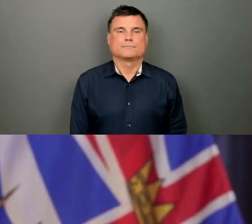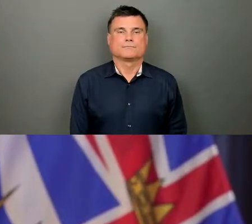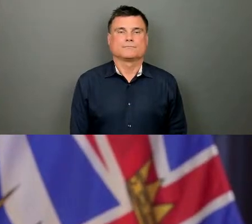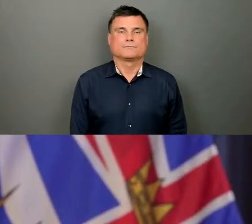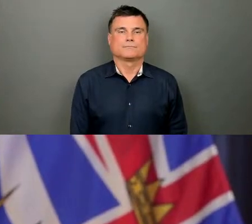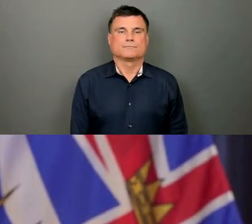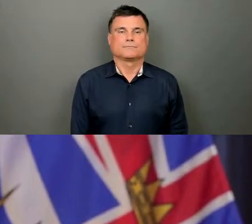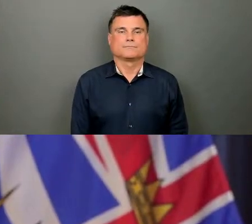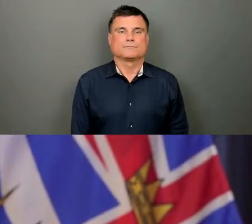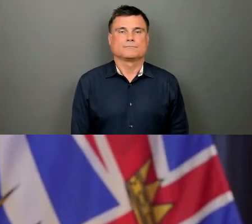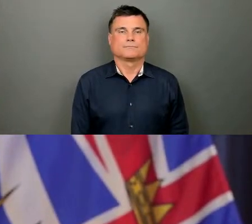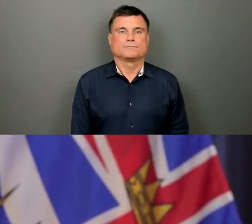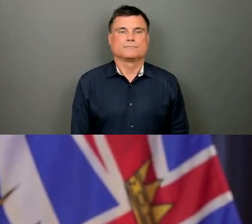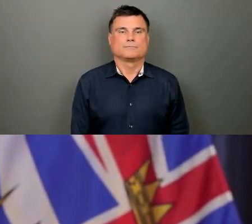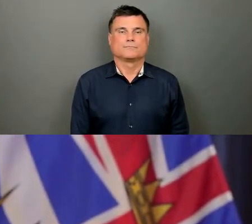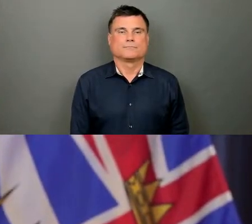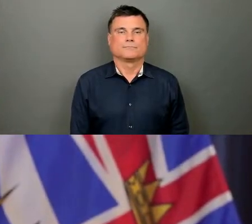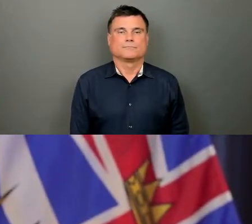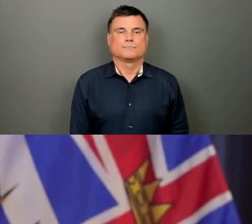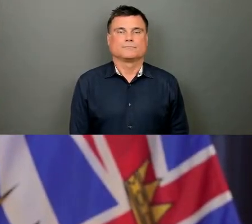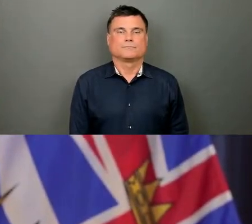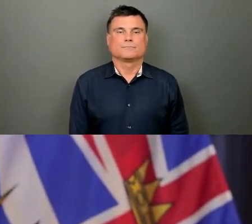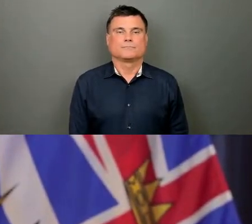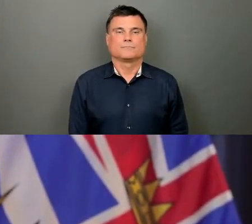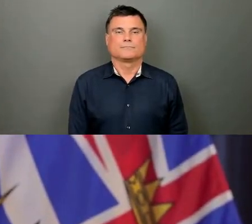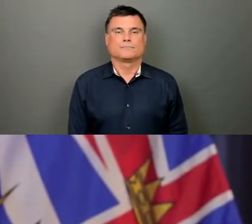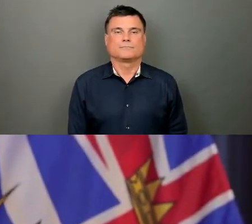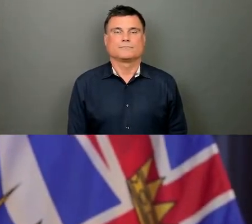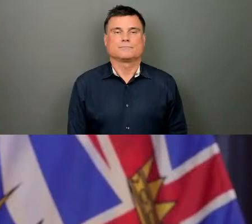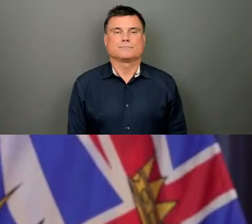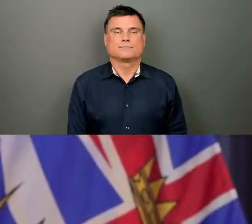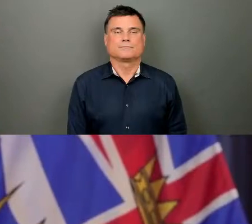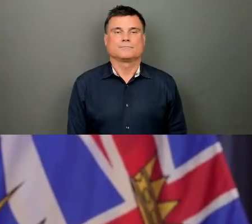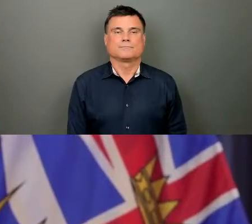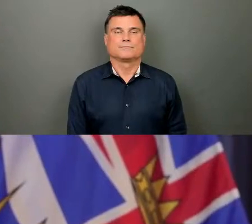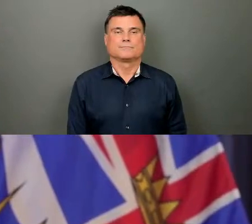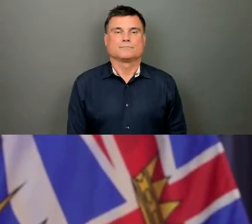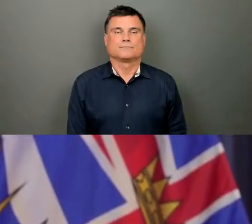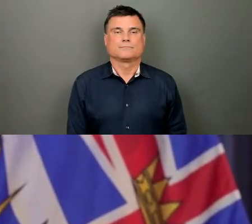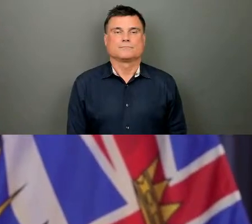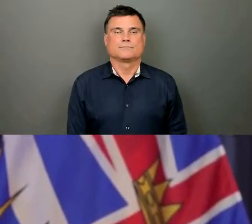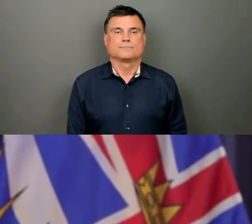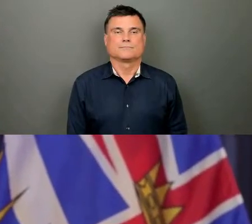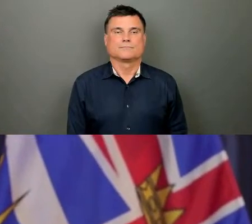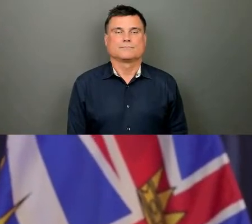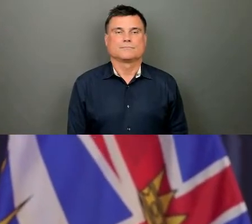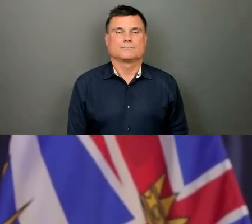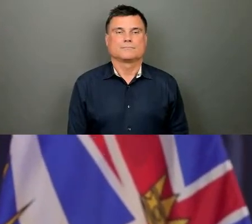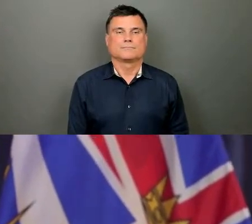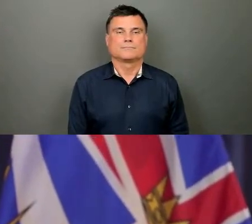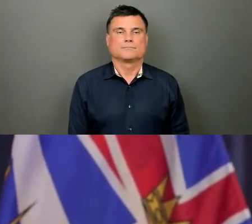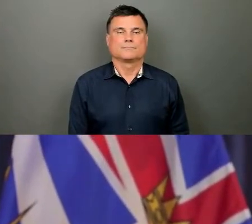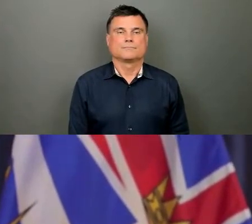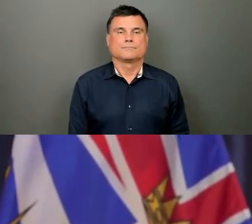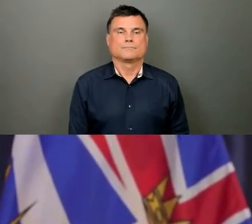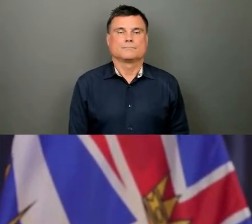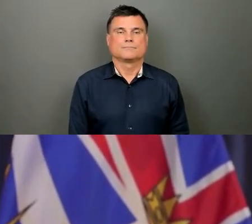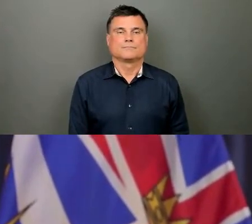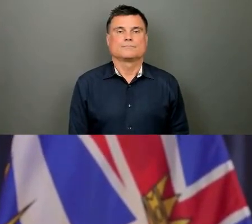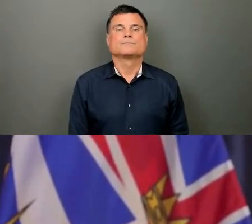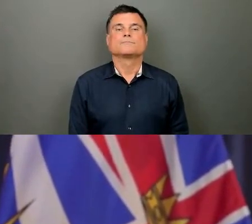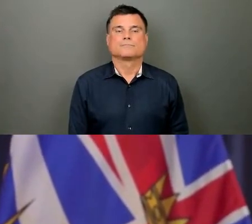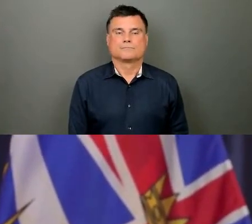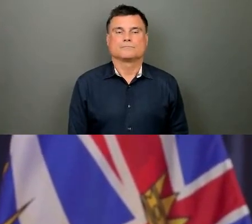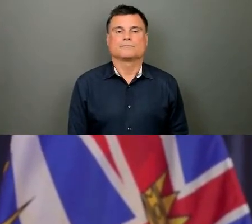Good afternoon. My name is Adrian Dix. I'm BC's Minister of Health. To my left is Dr. Bonnie Henry, BC's Provincial Health Officer. This